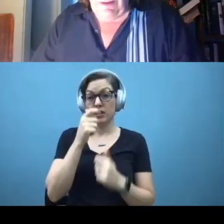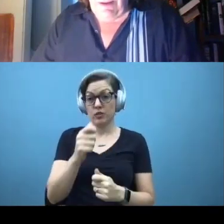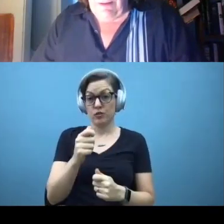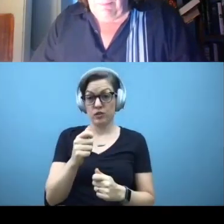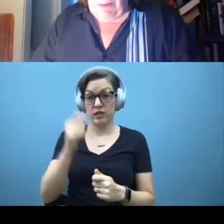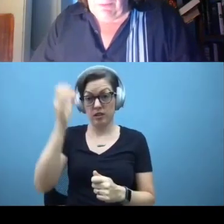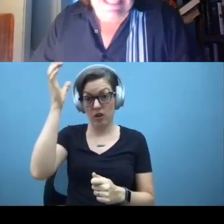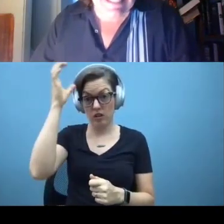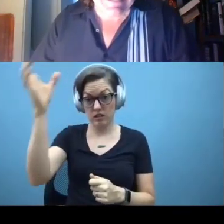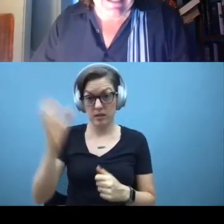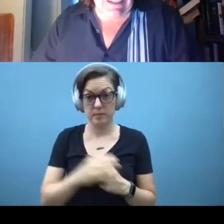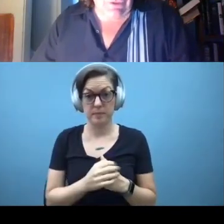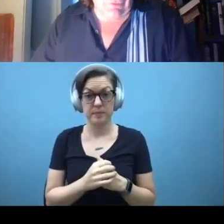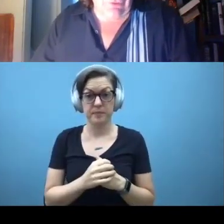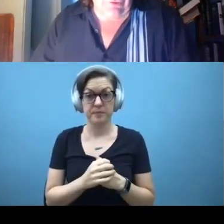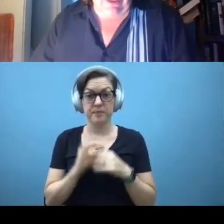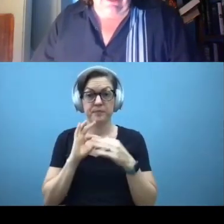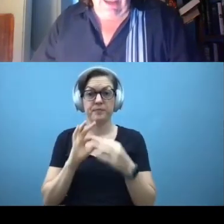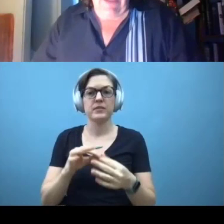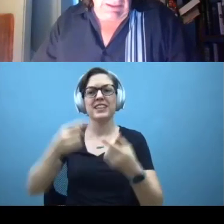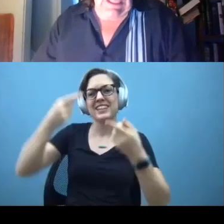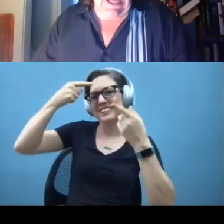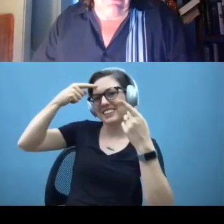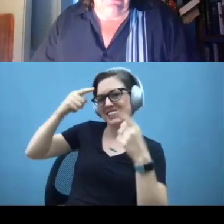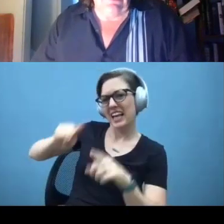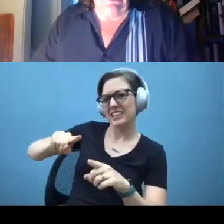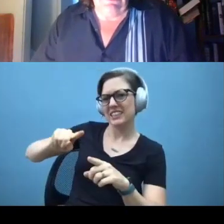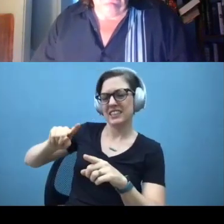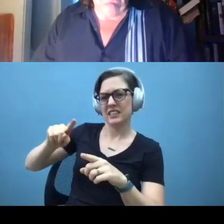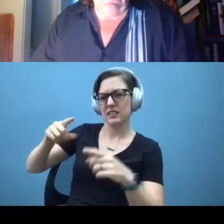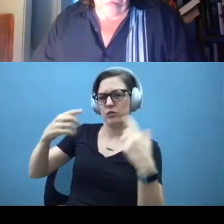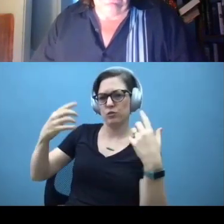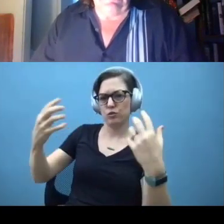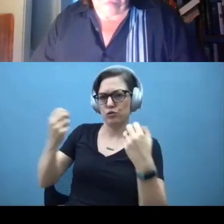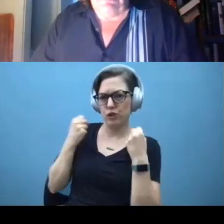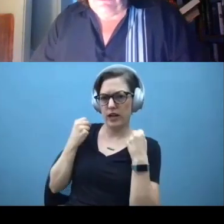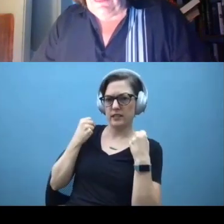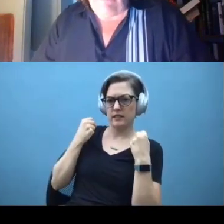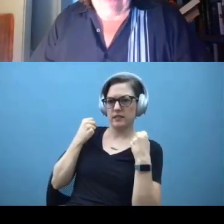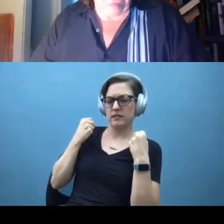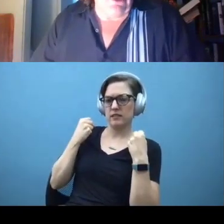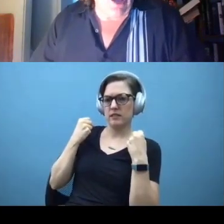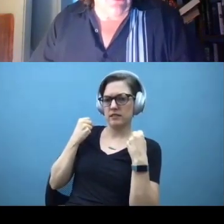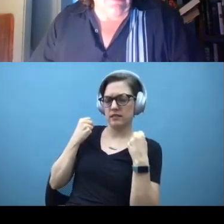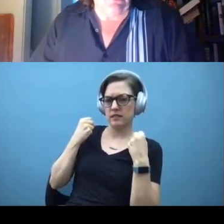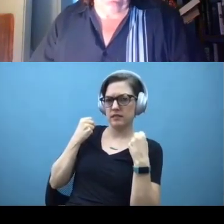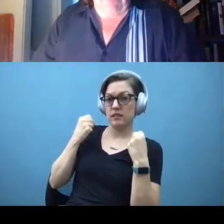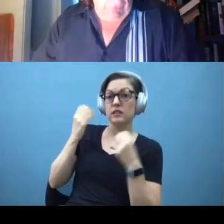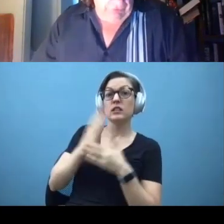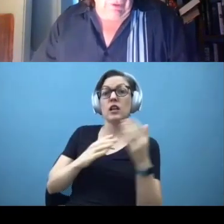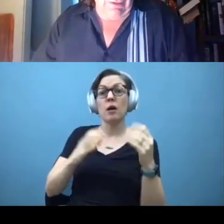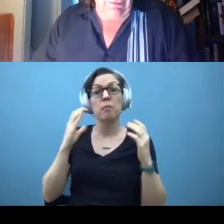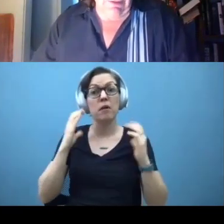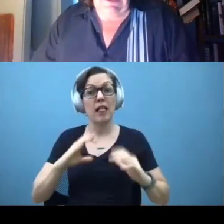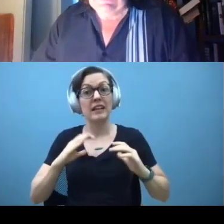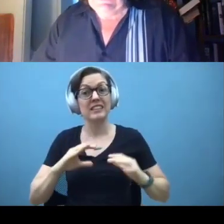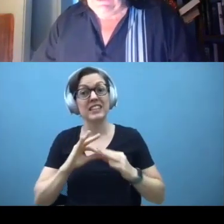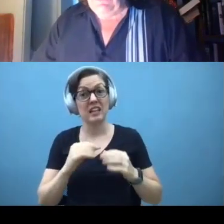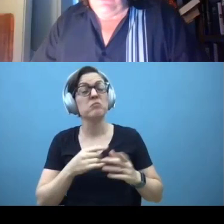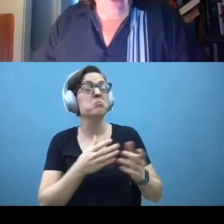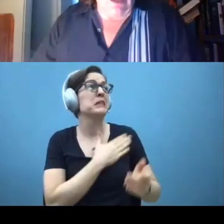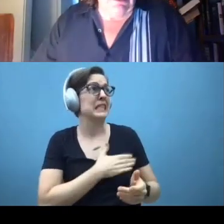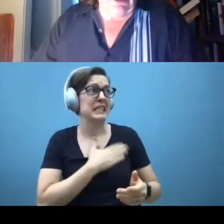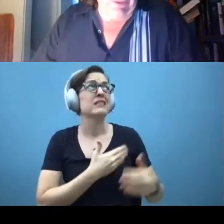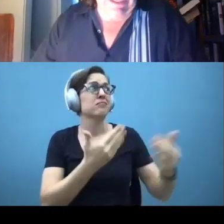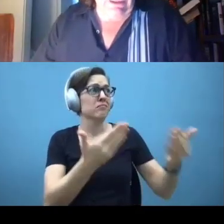concept about consenting to restraint. I've had clients who said that they've asked the doctor to put them in restraints,